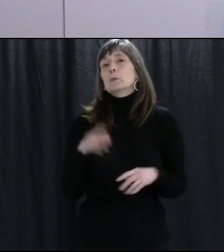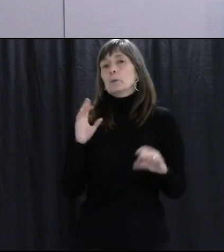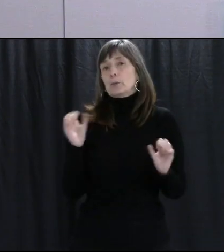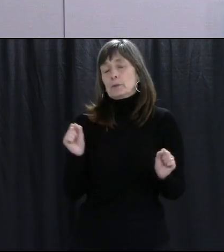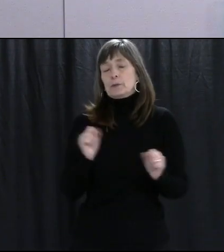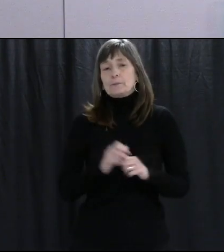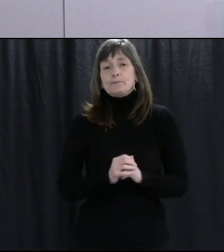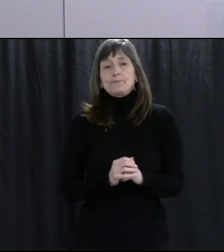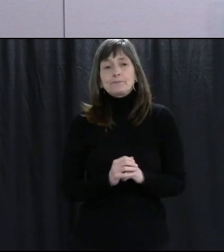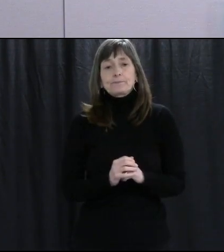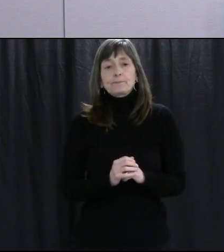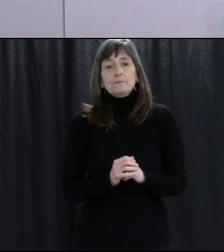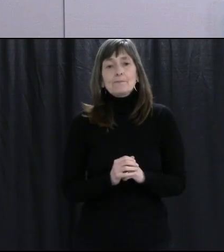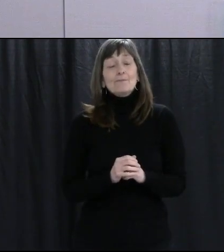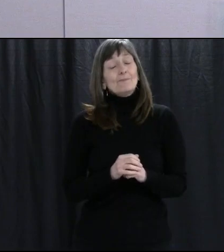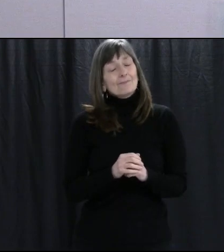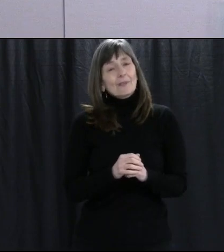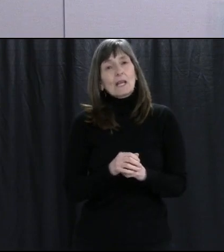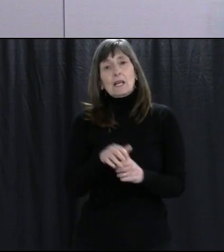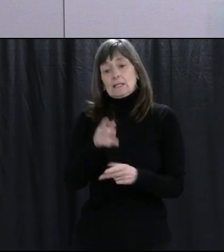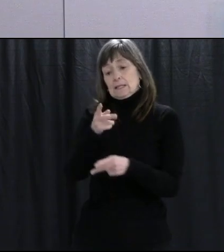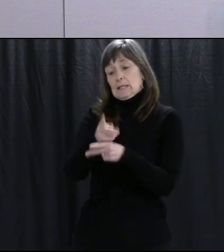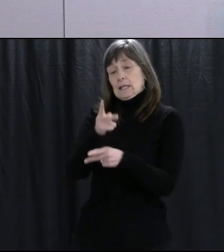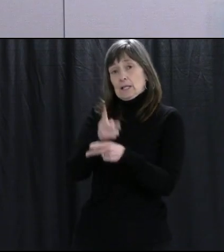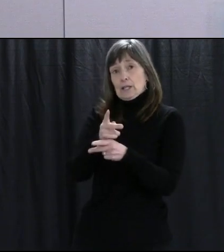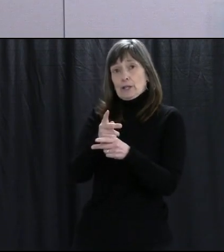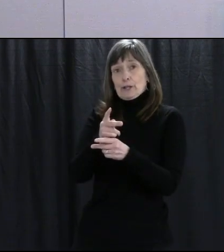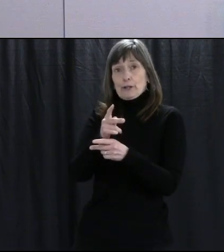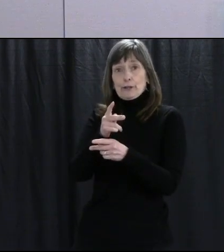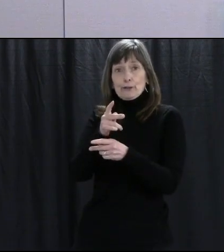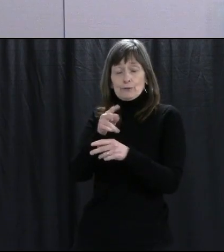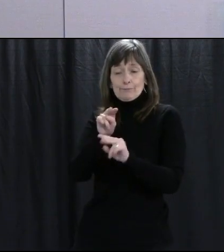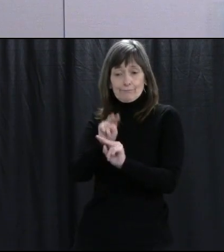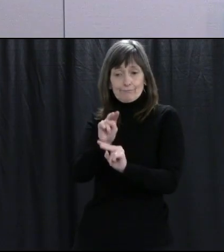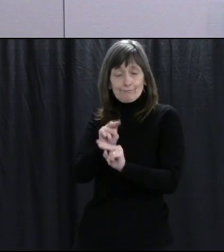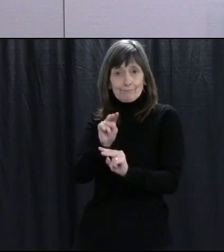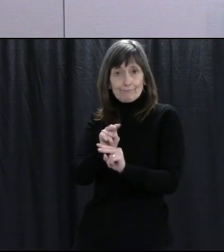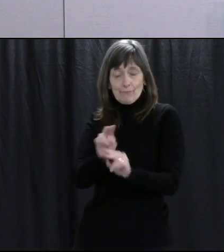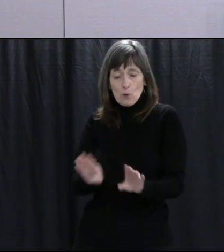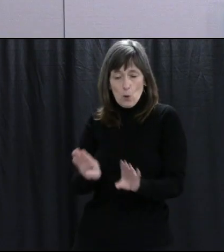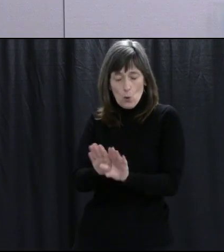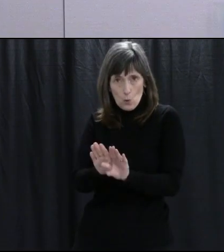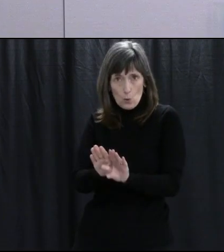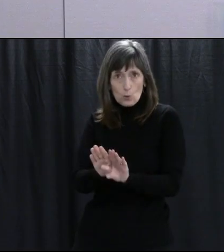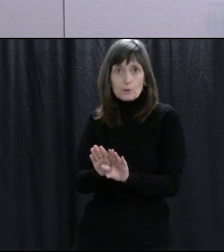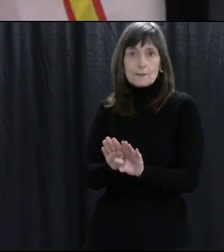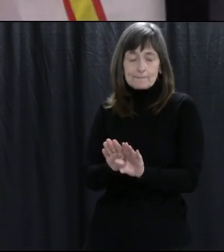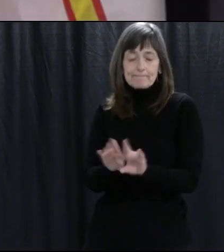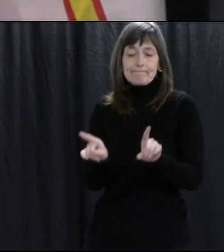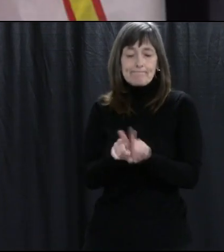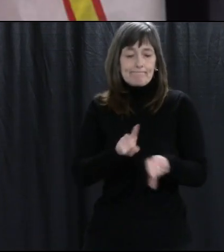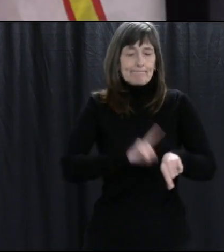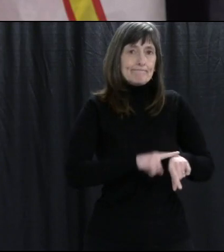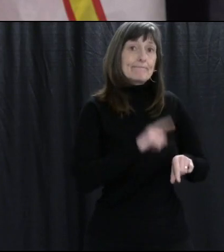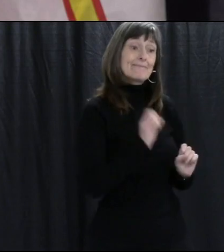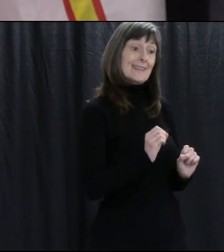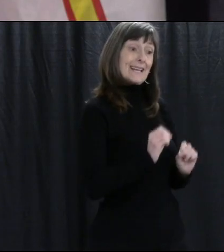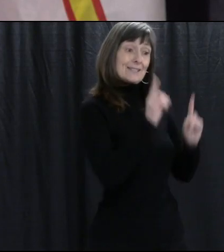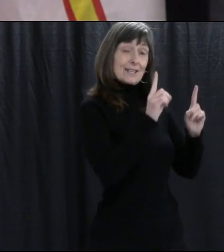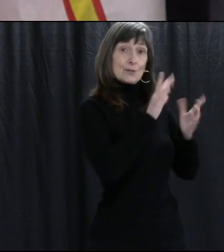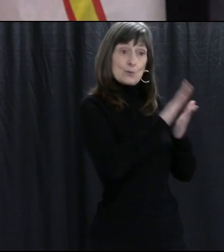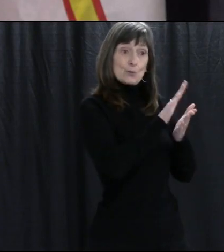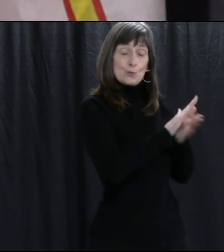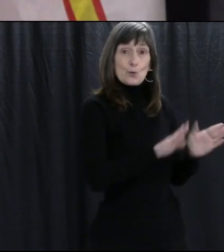of childcare sites was something that, when we suspended education within our schools and